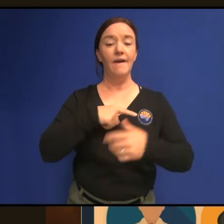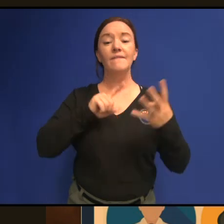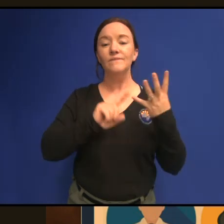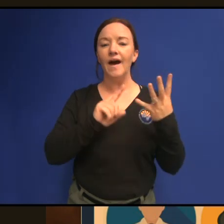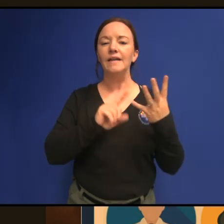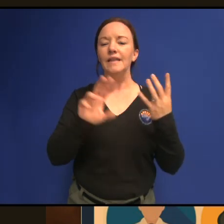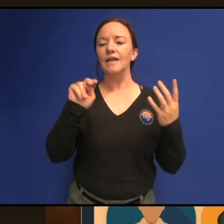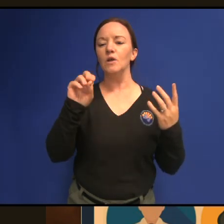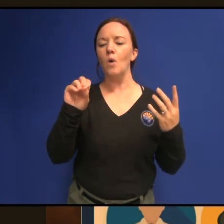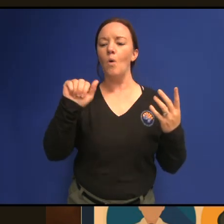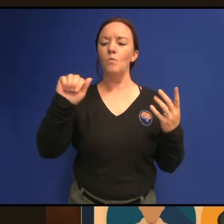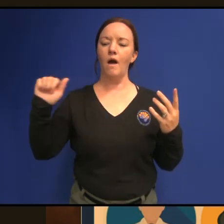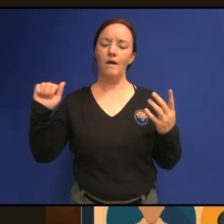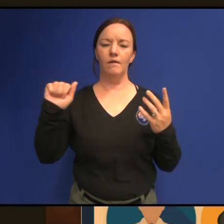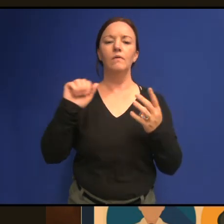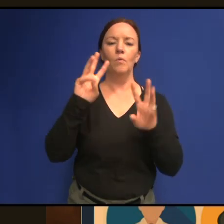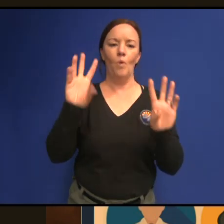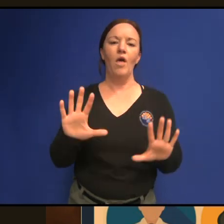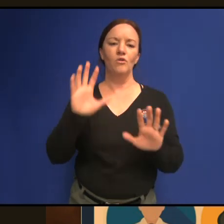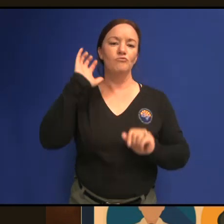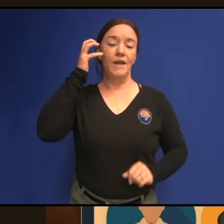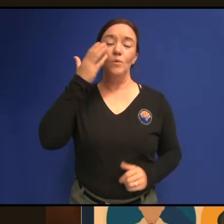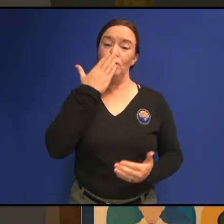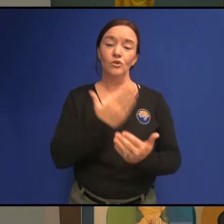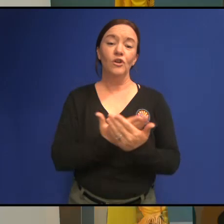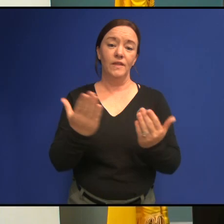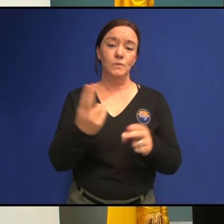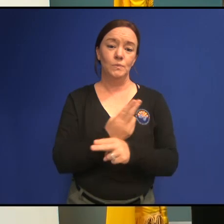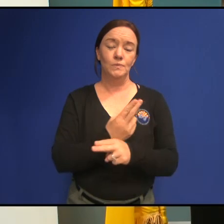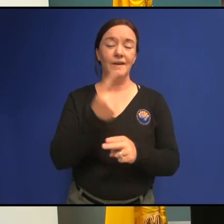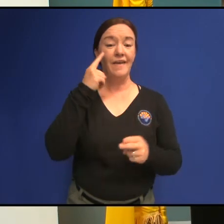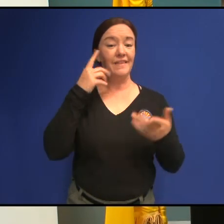good thing to use. I think that's it for the